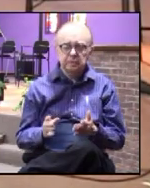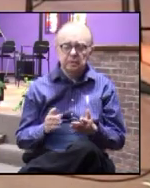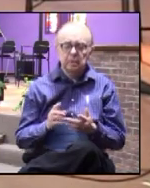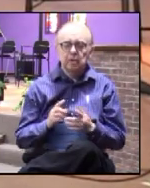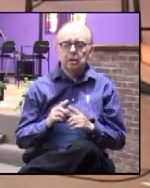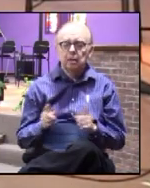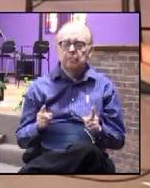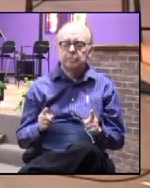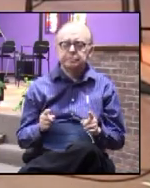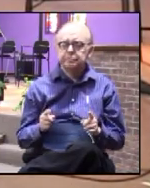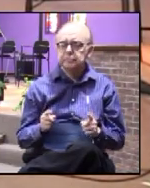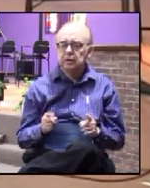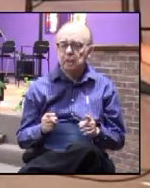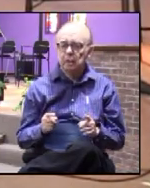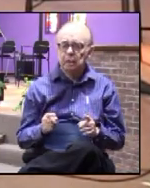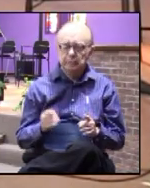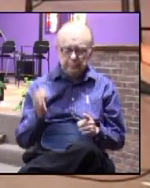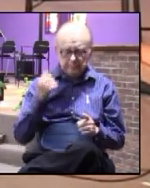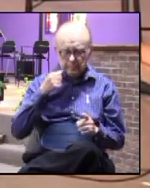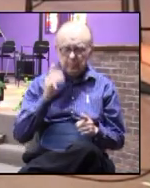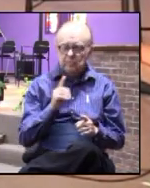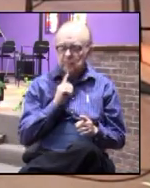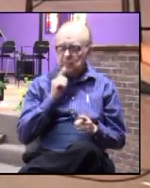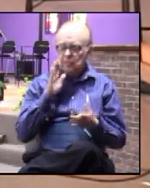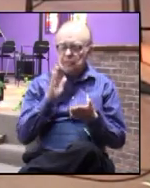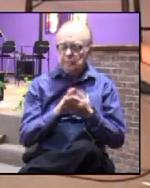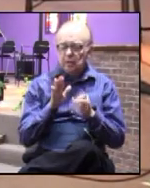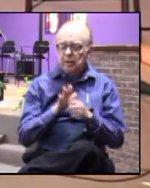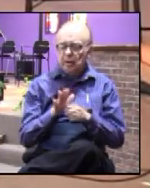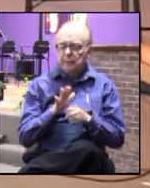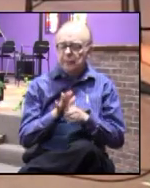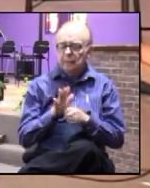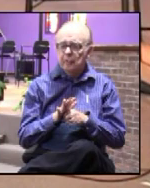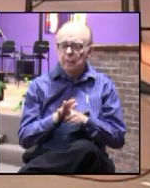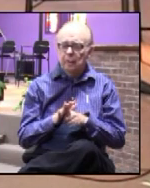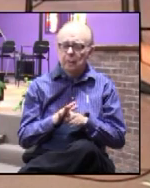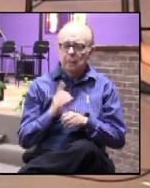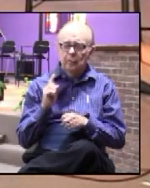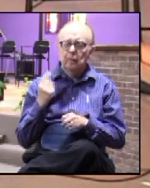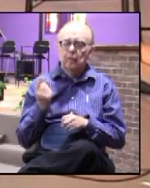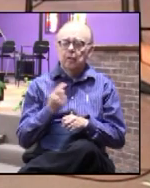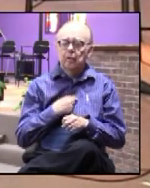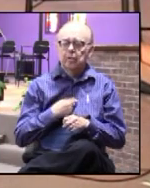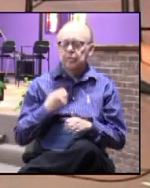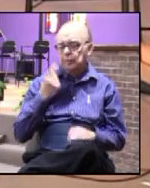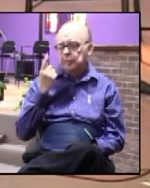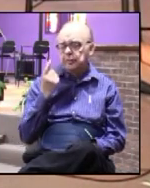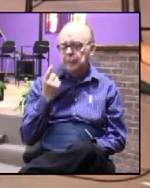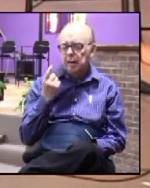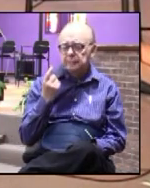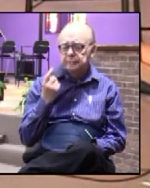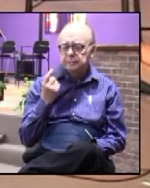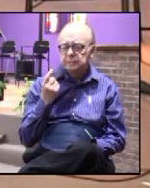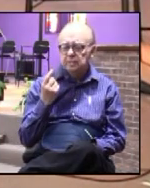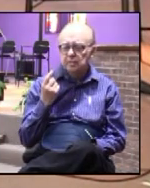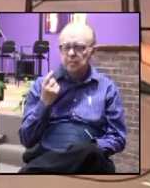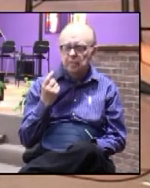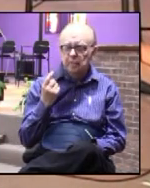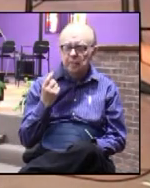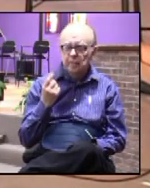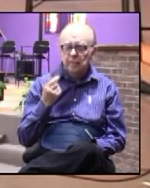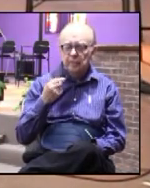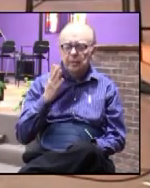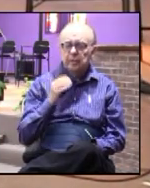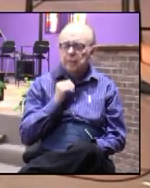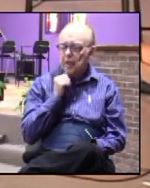this: "If God were small enough for us to understand, he would not